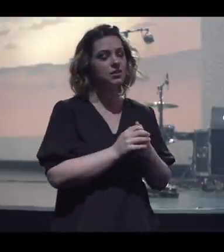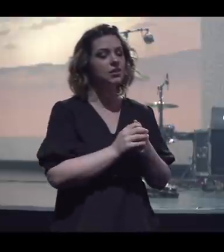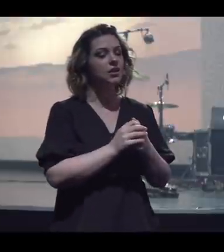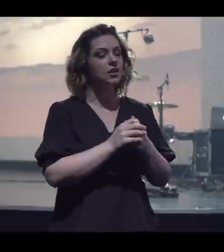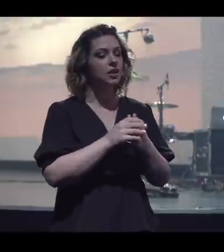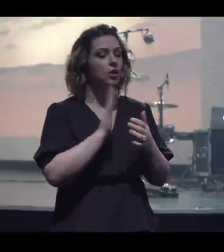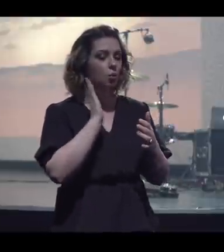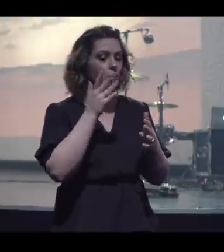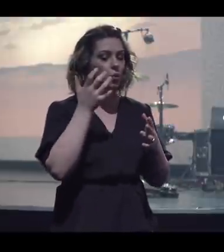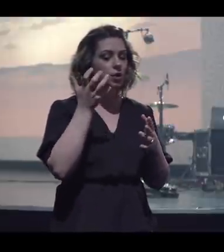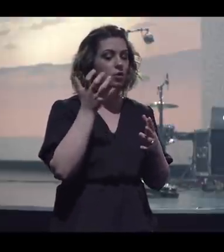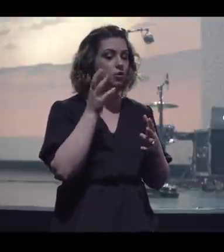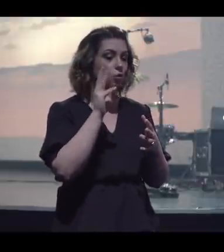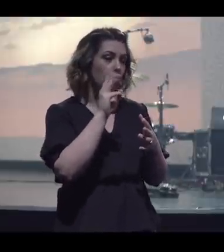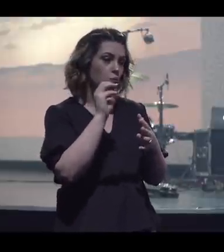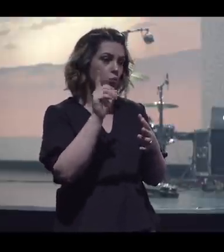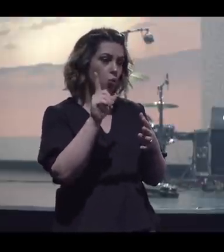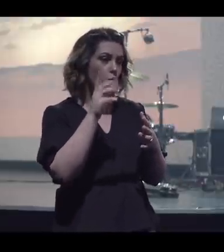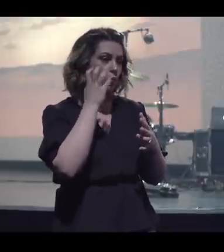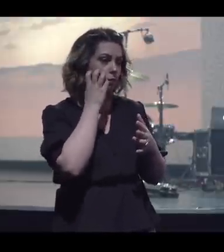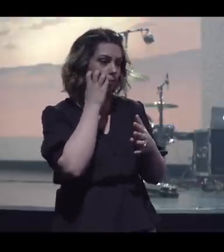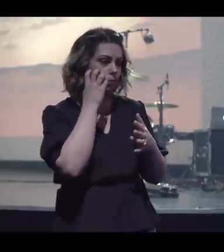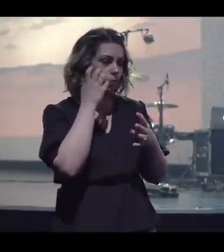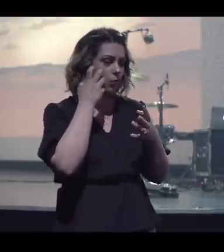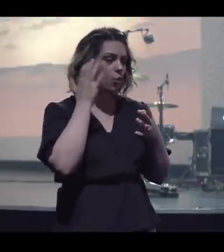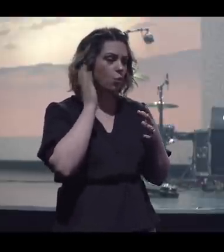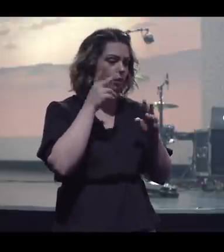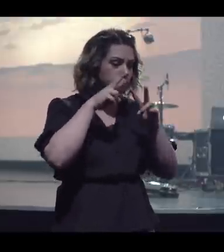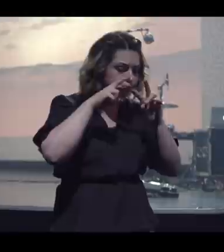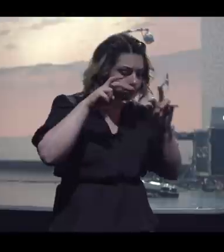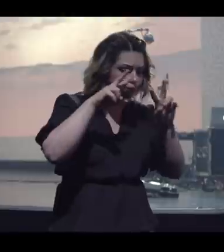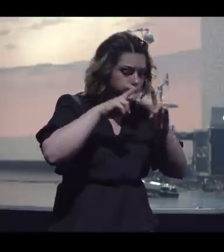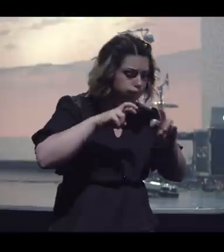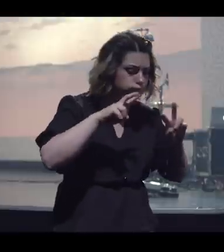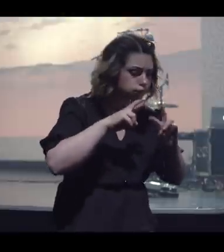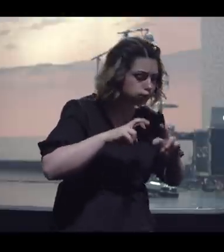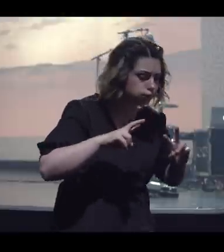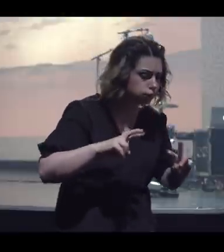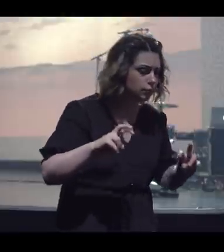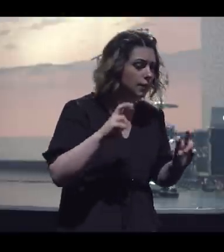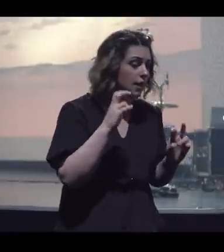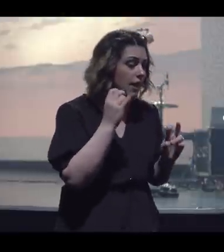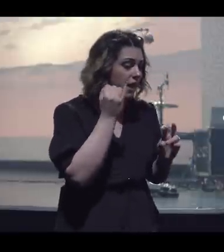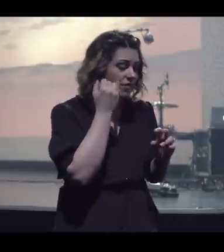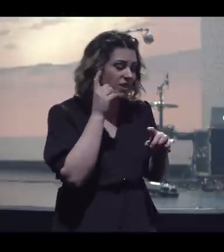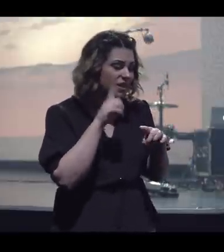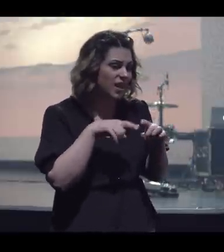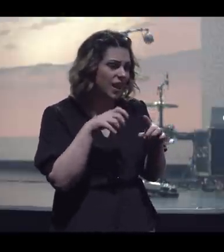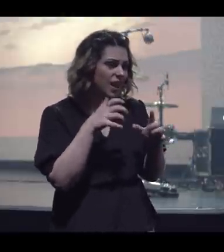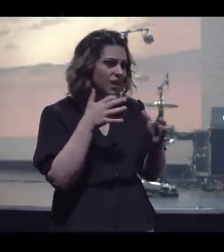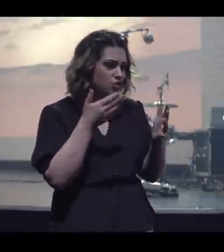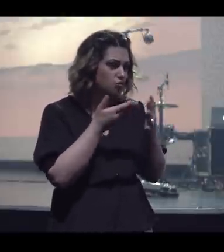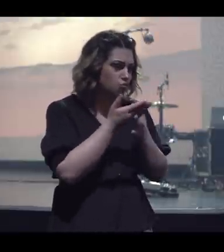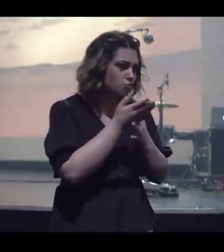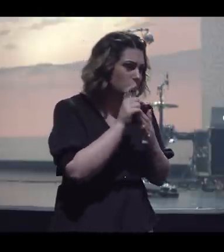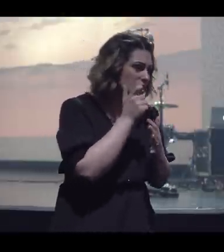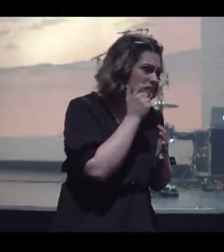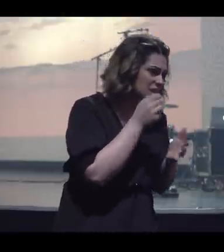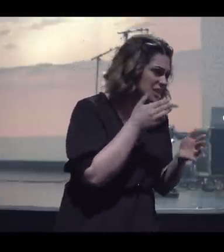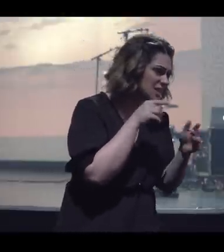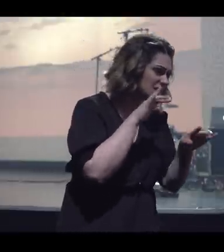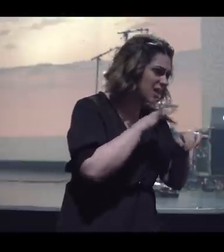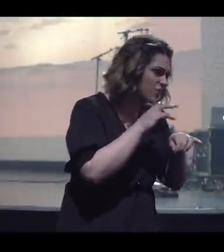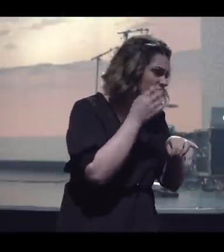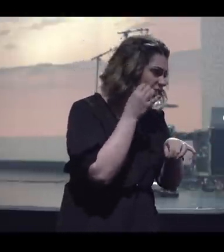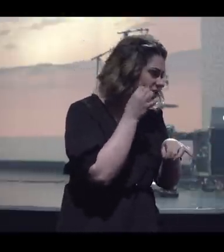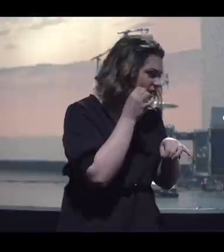back to look at the skin for abrasions. And if the shepherd can't get to the skin, then he will be